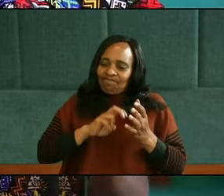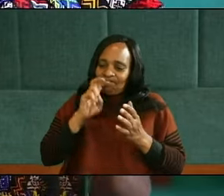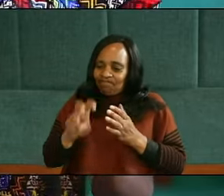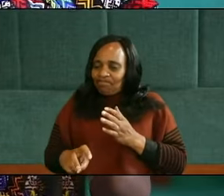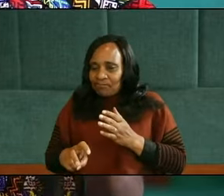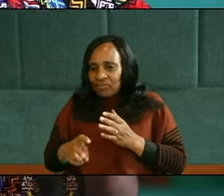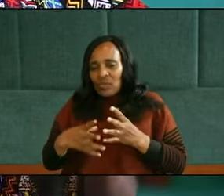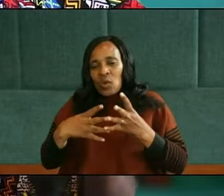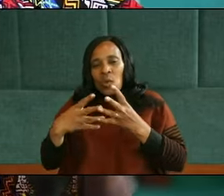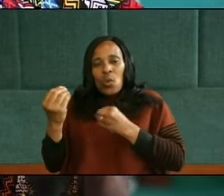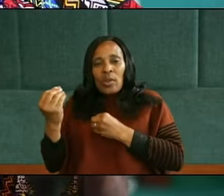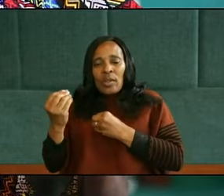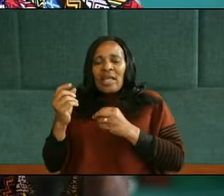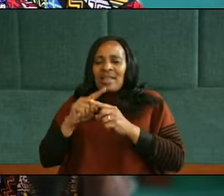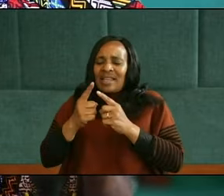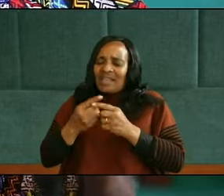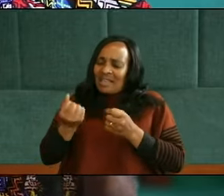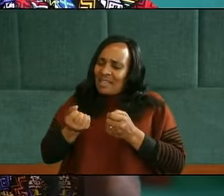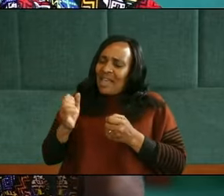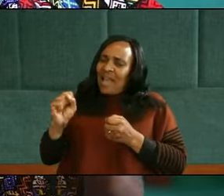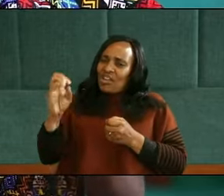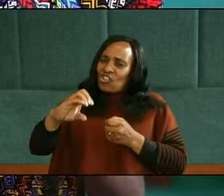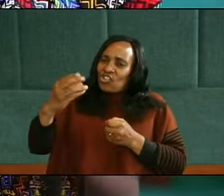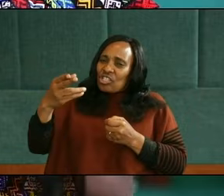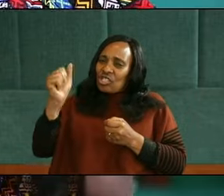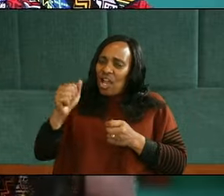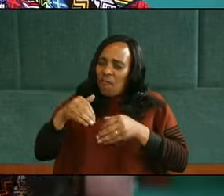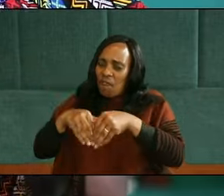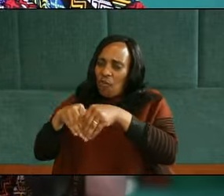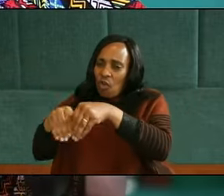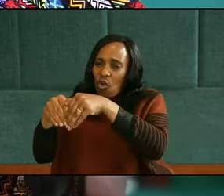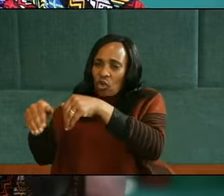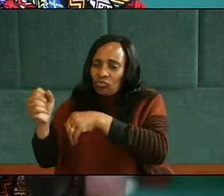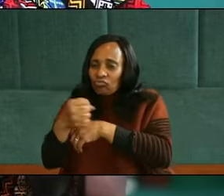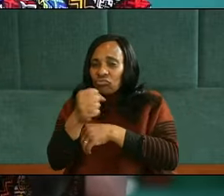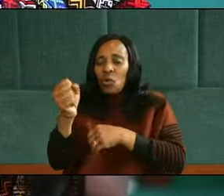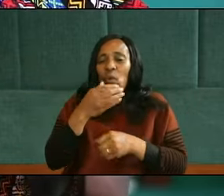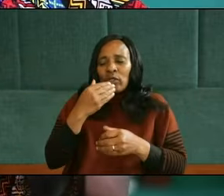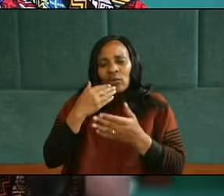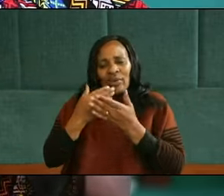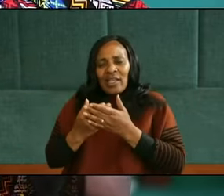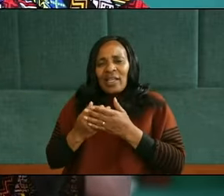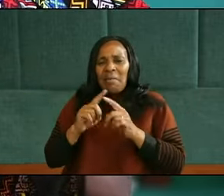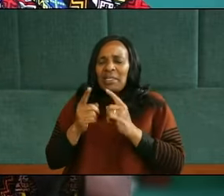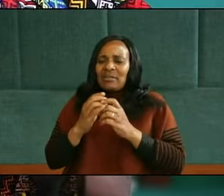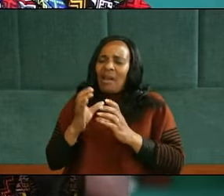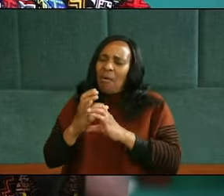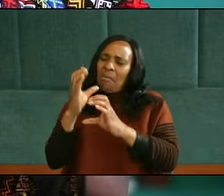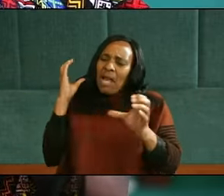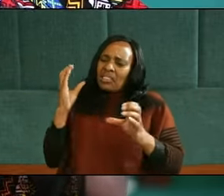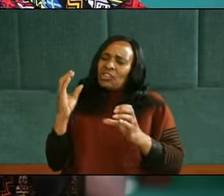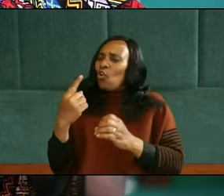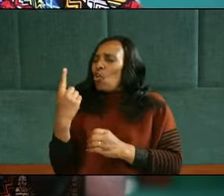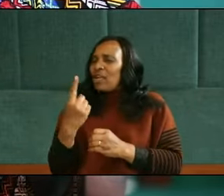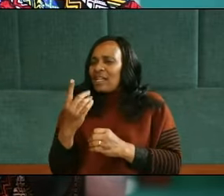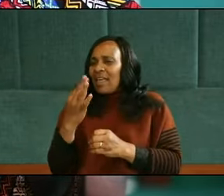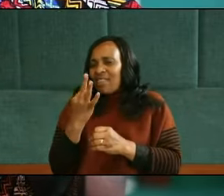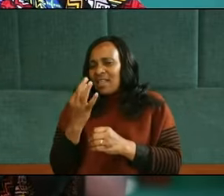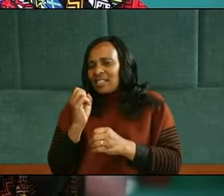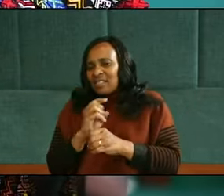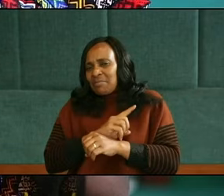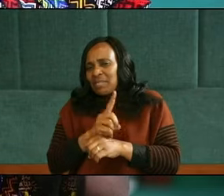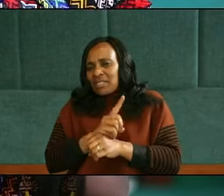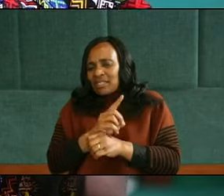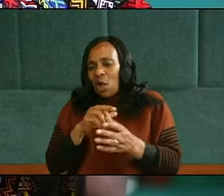bus. Achia followed him out onto the street. She wanted to thank him. The bus had stopped only a 30-minute walk from